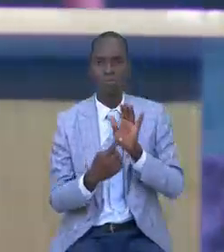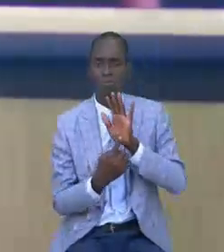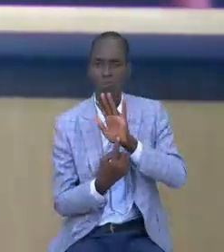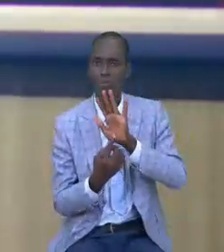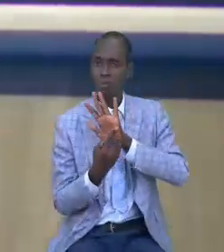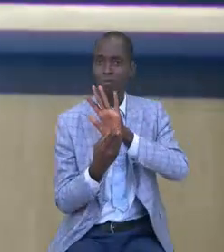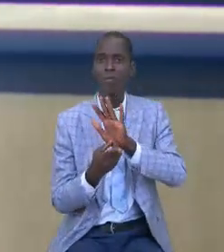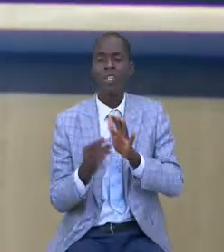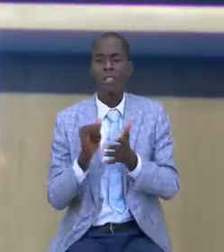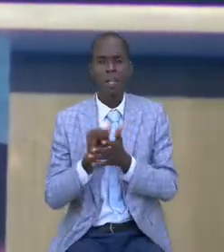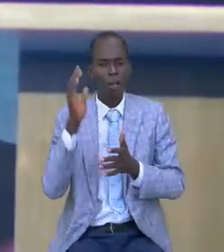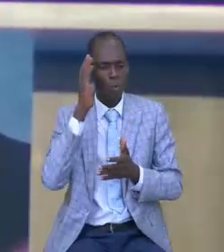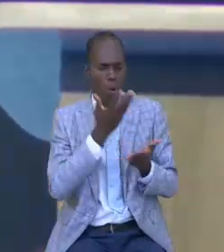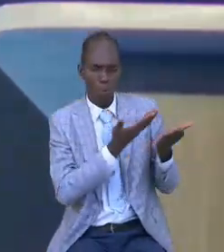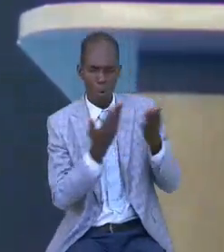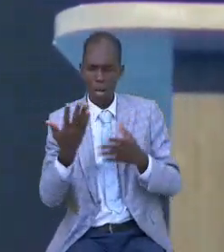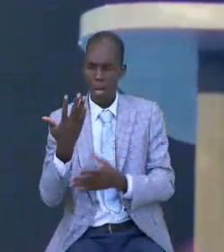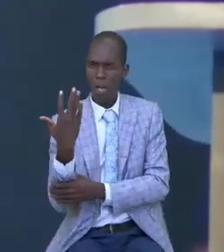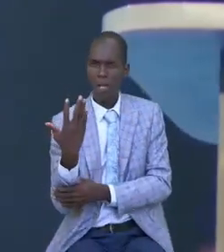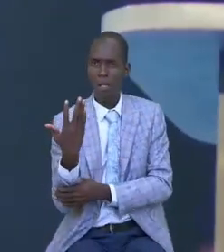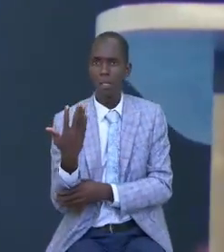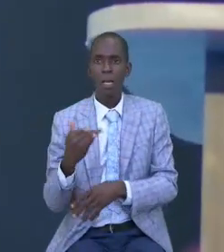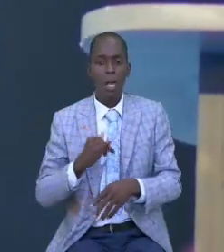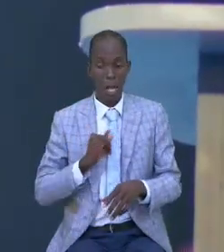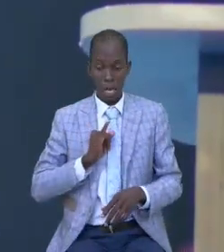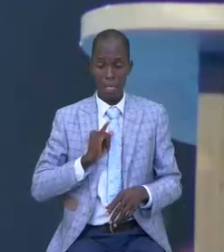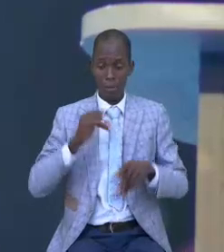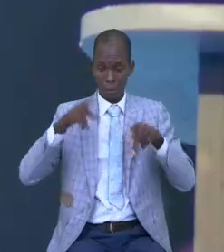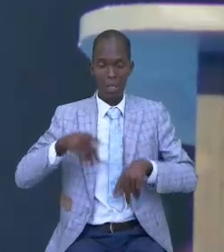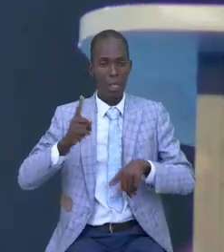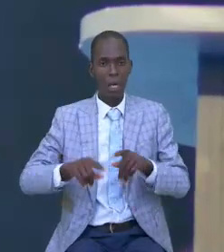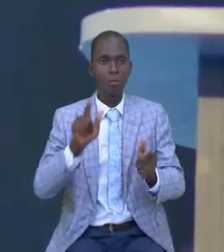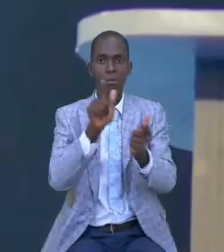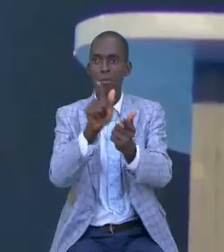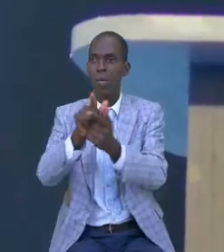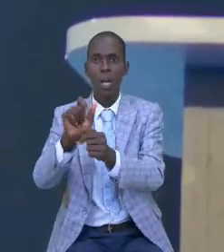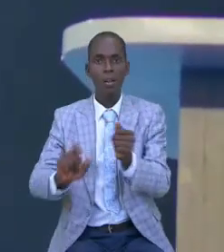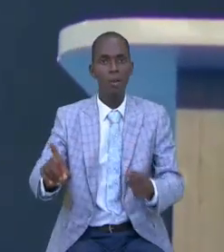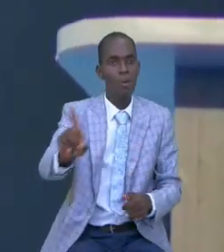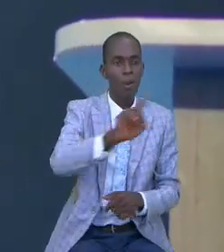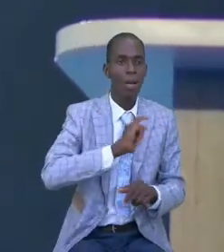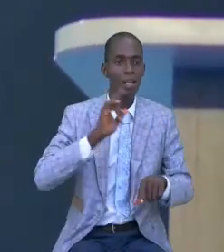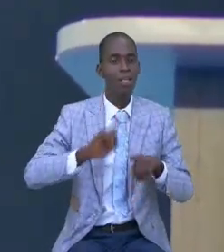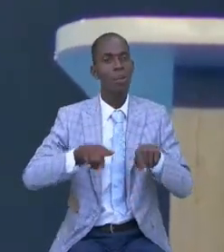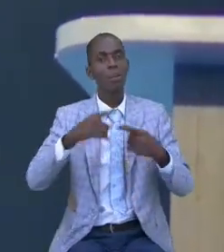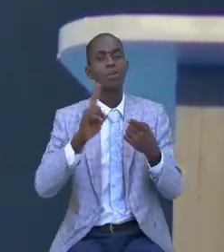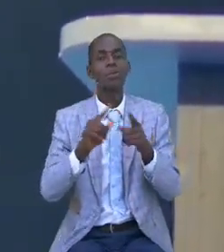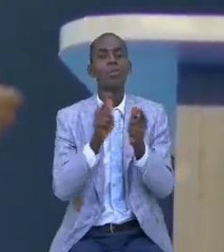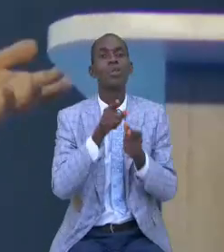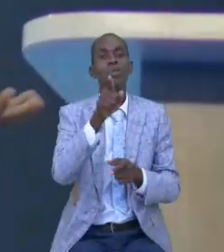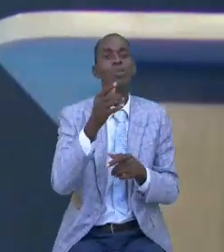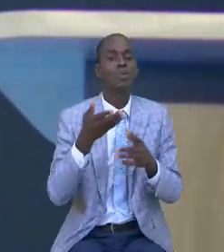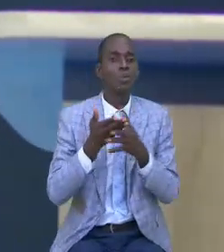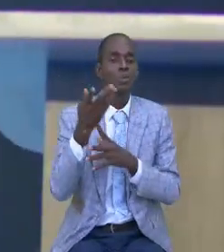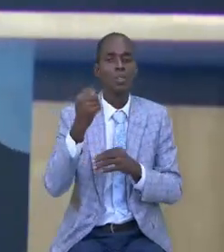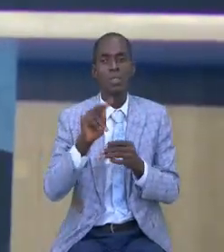will stretch the hand out. I cannot go to the whole crowd. I cannot go to the one over the radio, on the